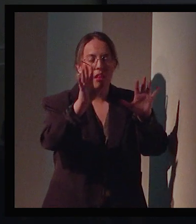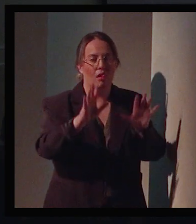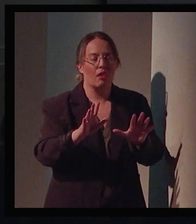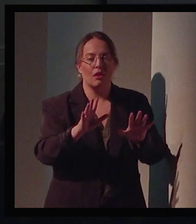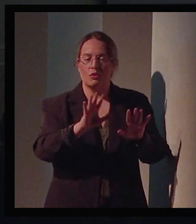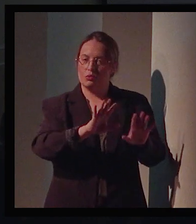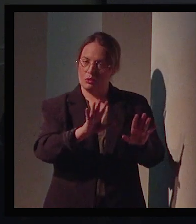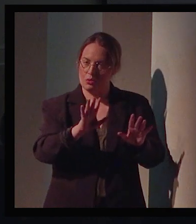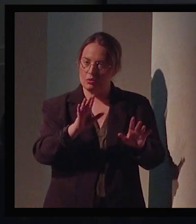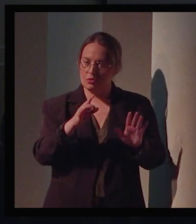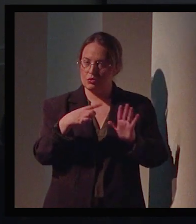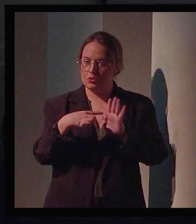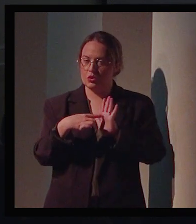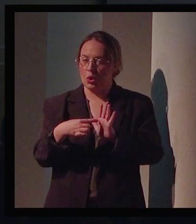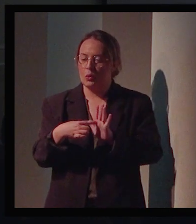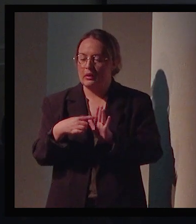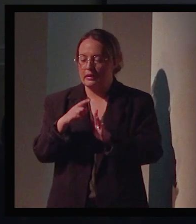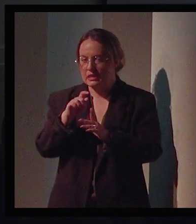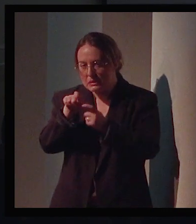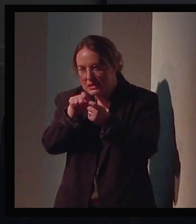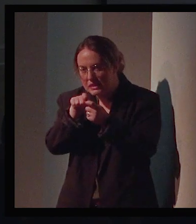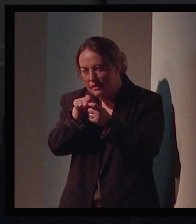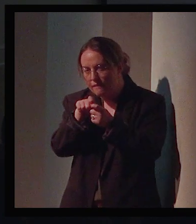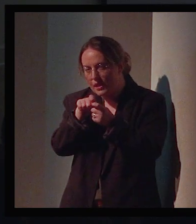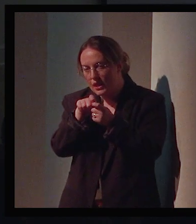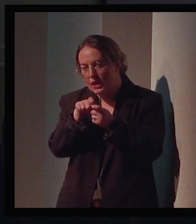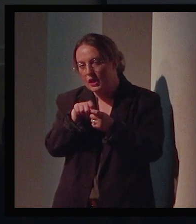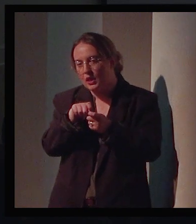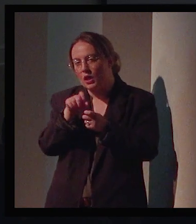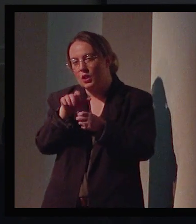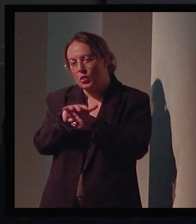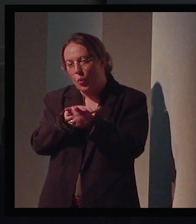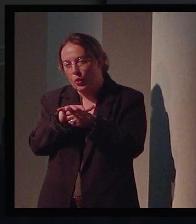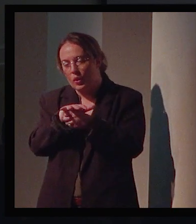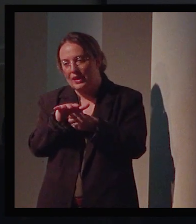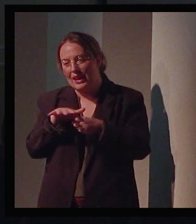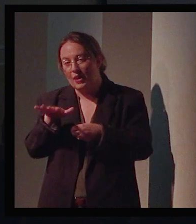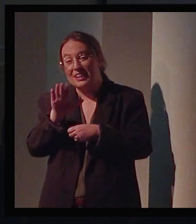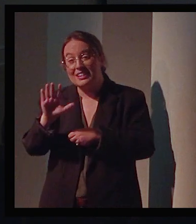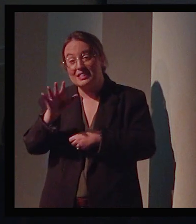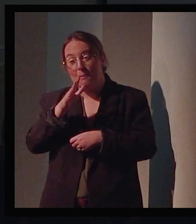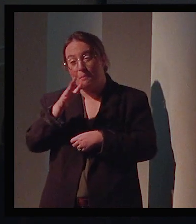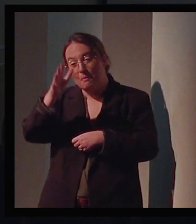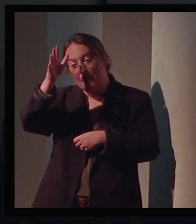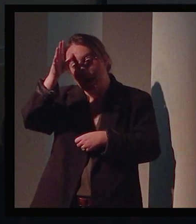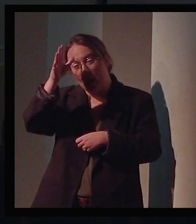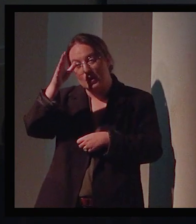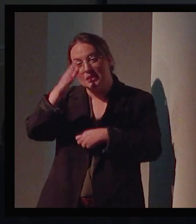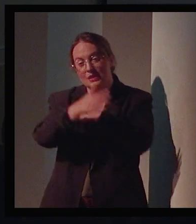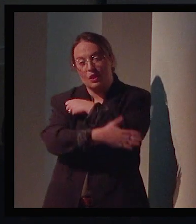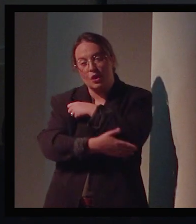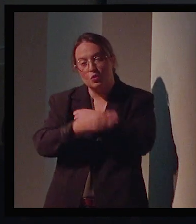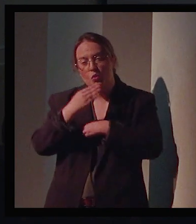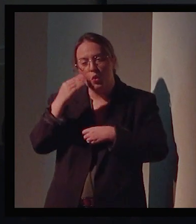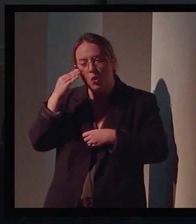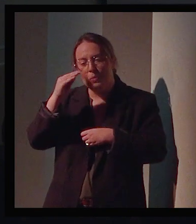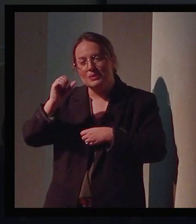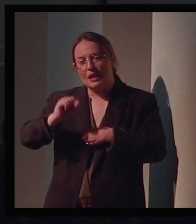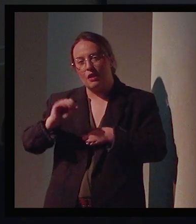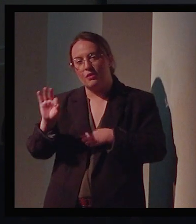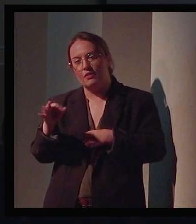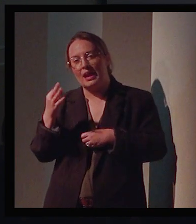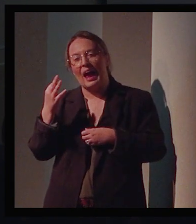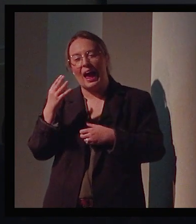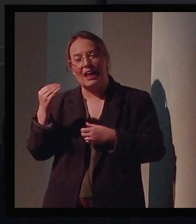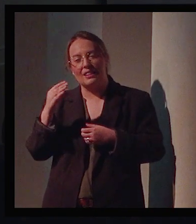specifically observed locality, his parents' country home south of Paris, and the contemporary rural laborers at work